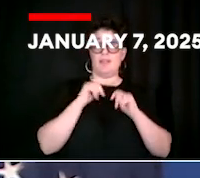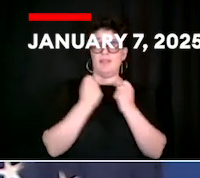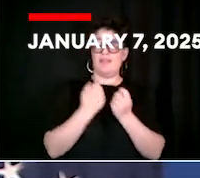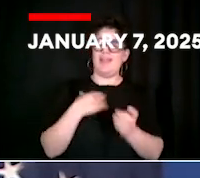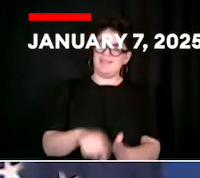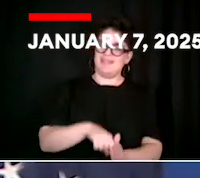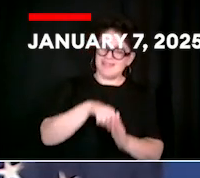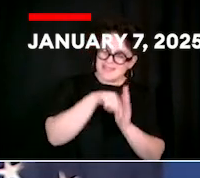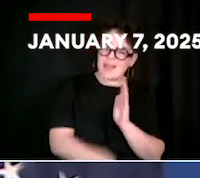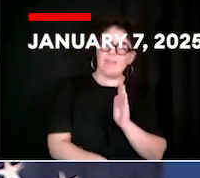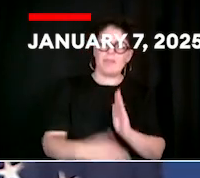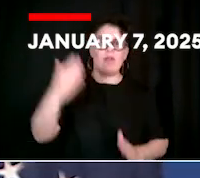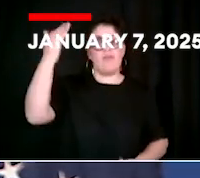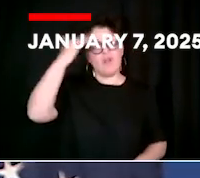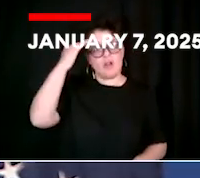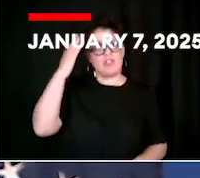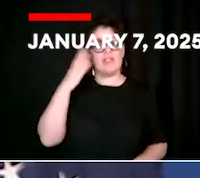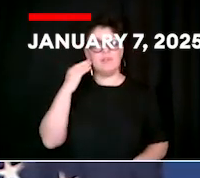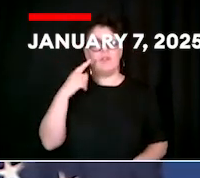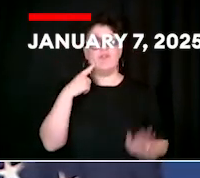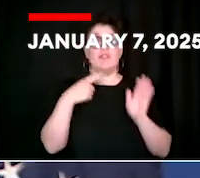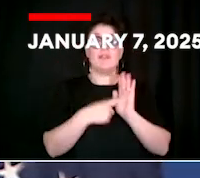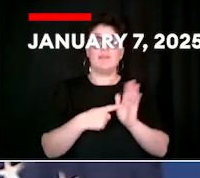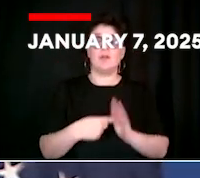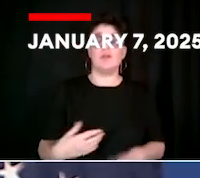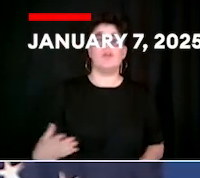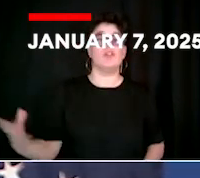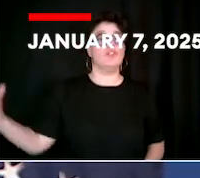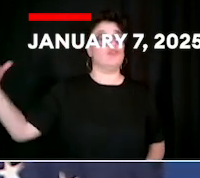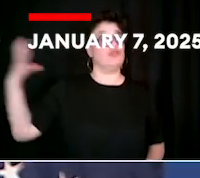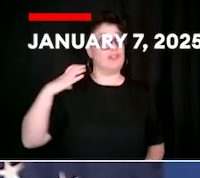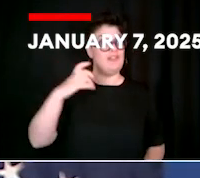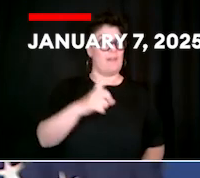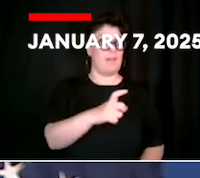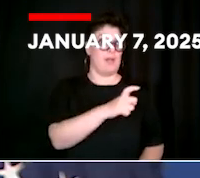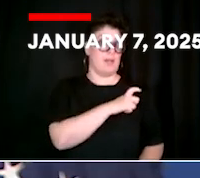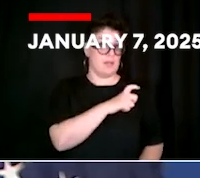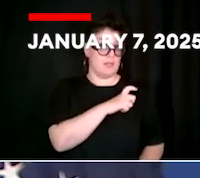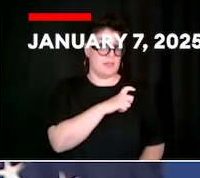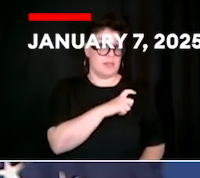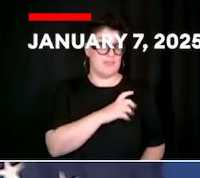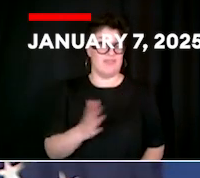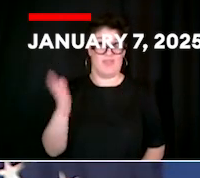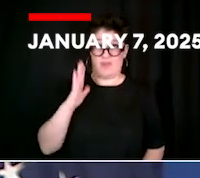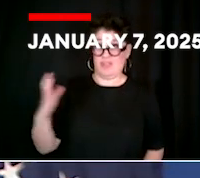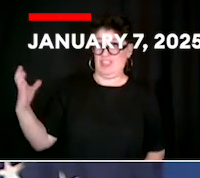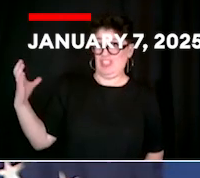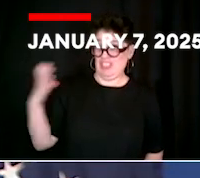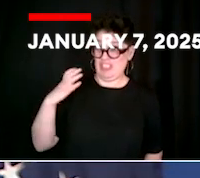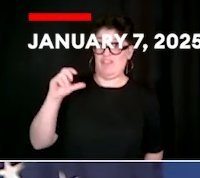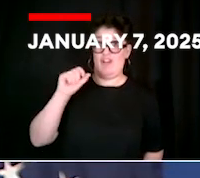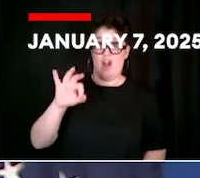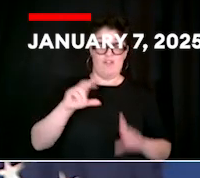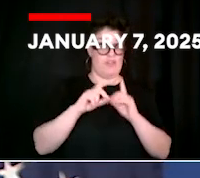experience. You look at the Chief Banks. Chief Banks was the former chief of the department.